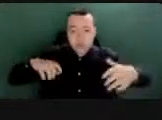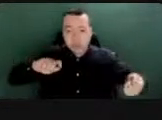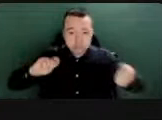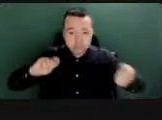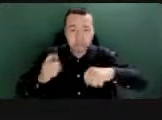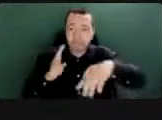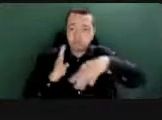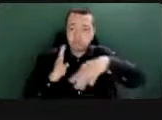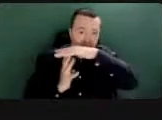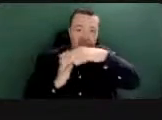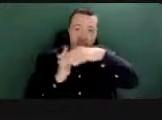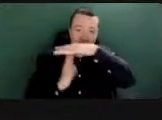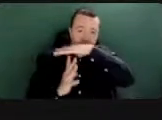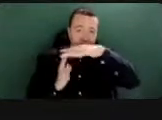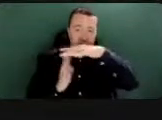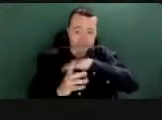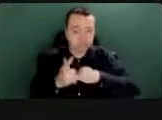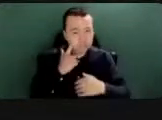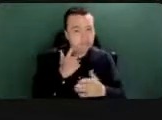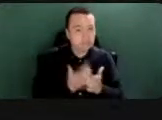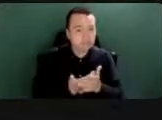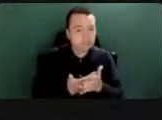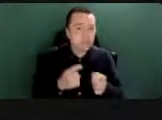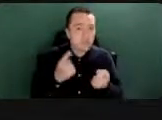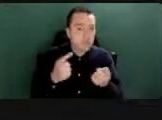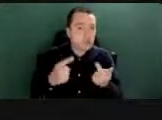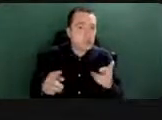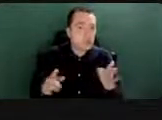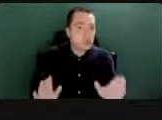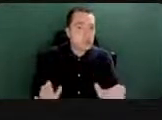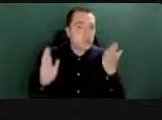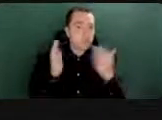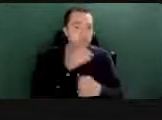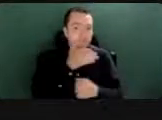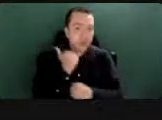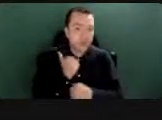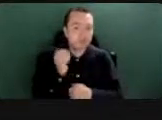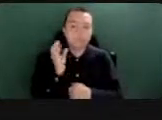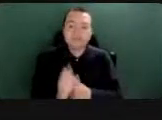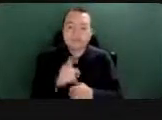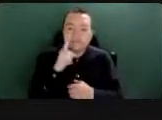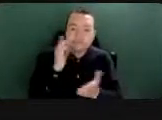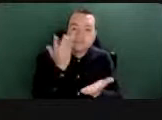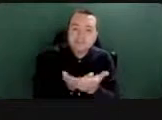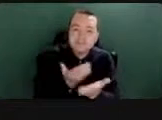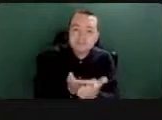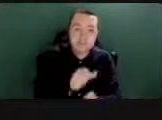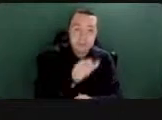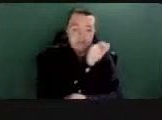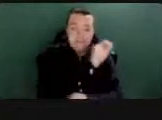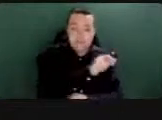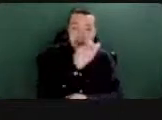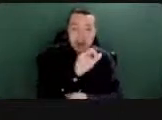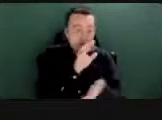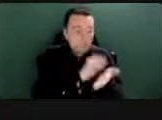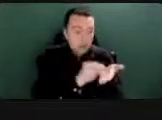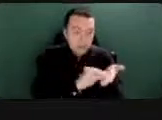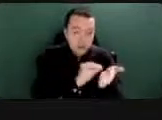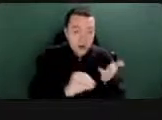of the review, not of the review authors, but of policymakers. What do they feel